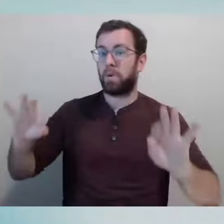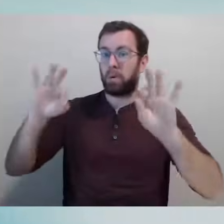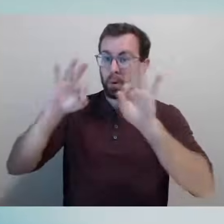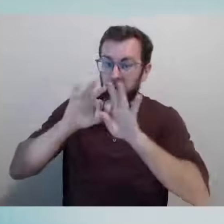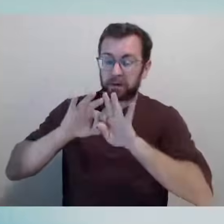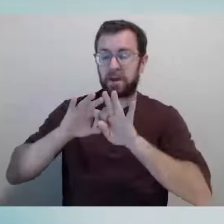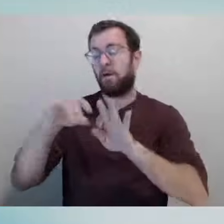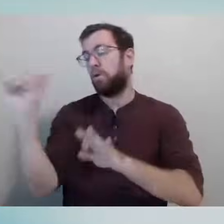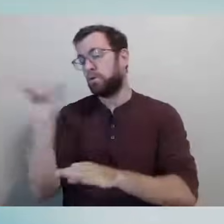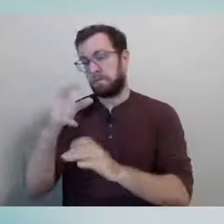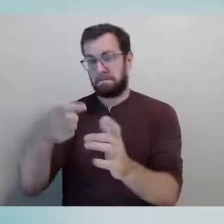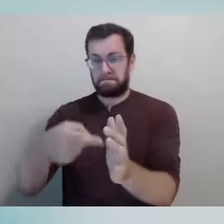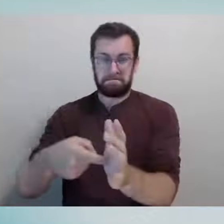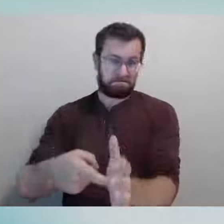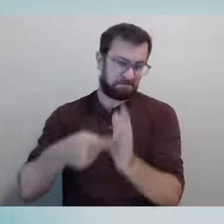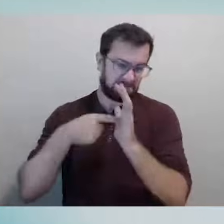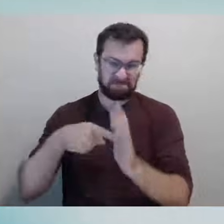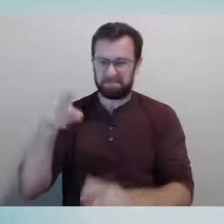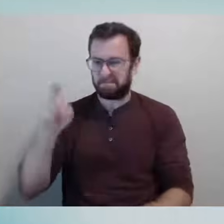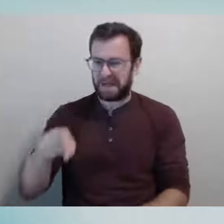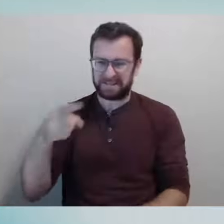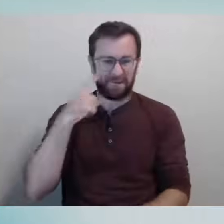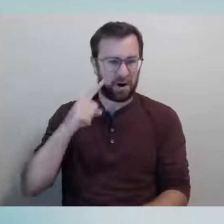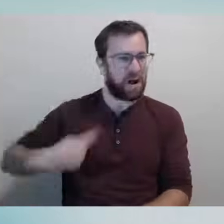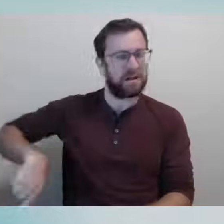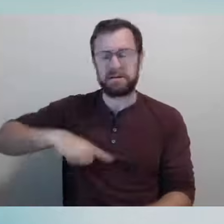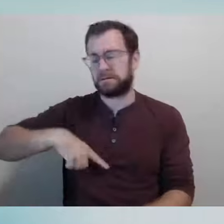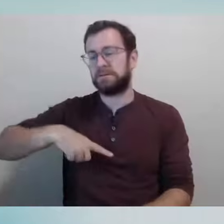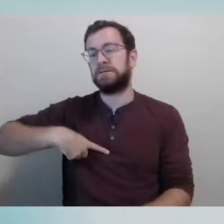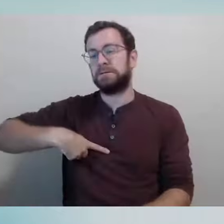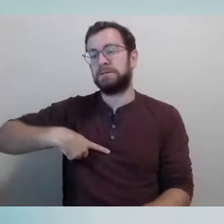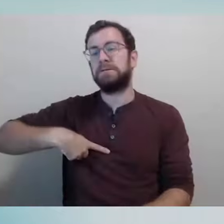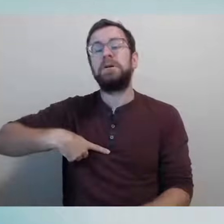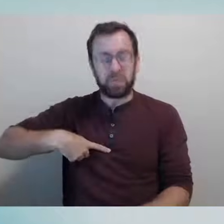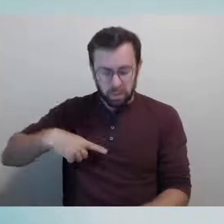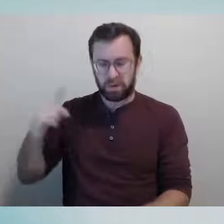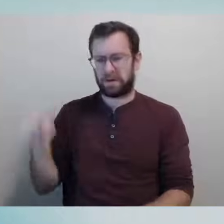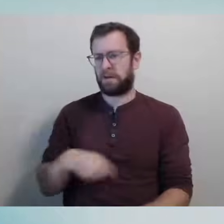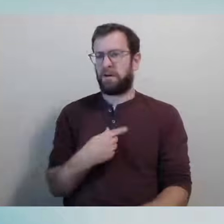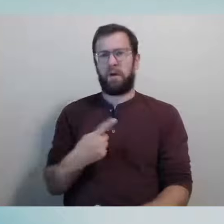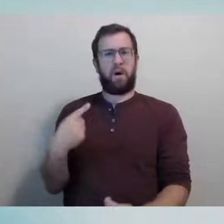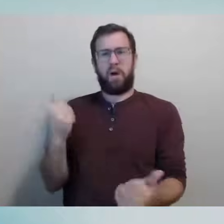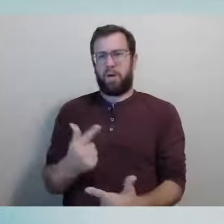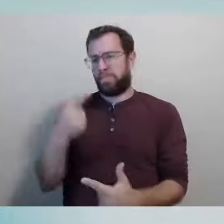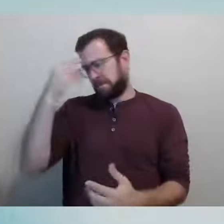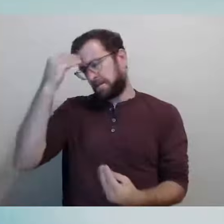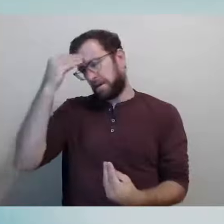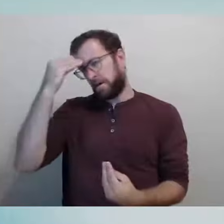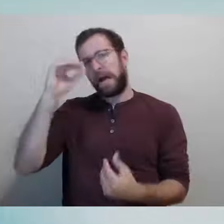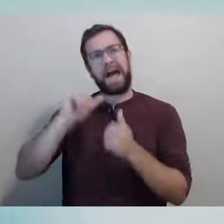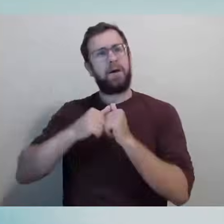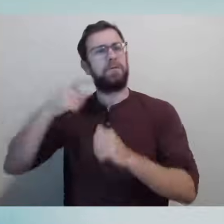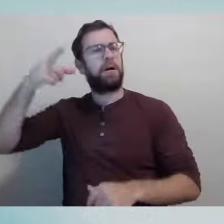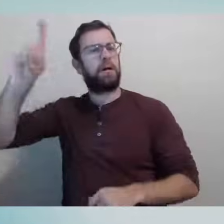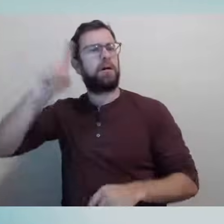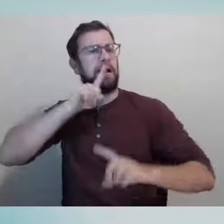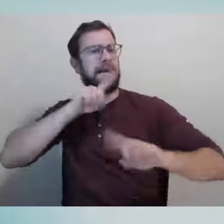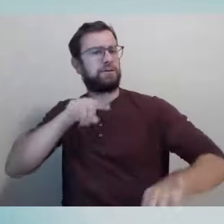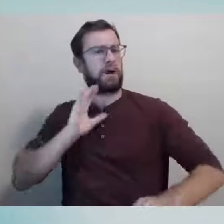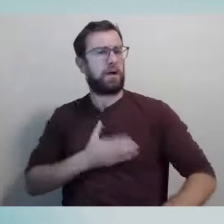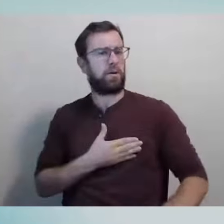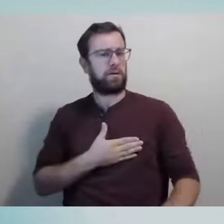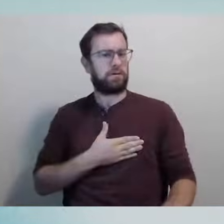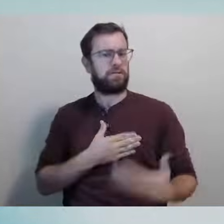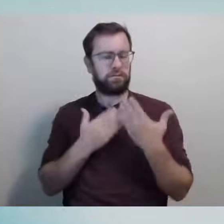must be, and I'm sure it is on all of our minds, how does Allah answer our du'as? What is it that you and I